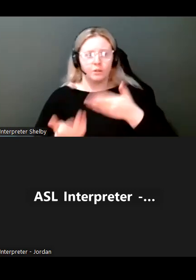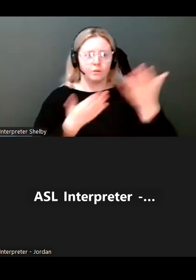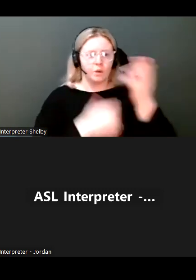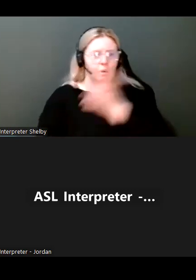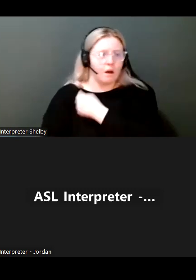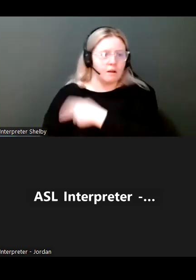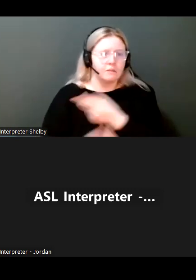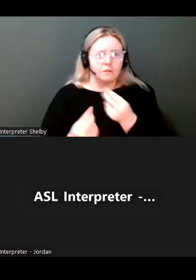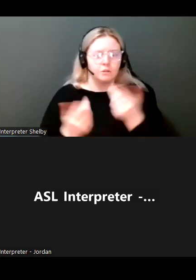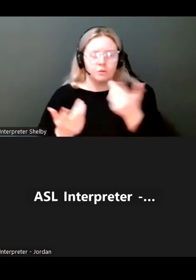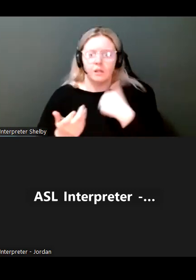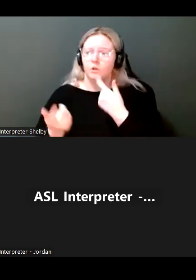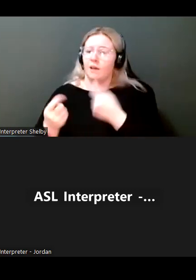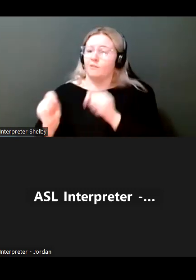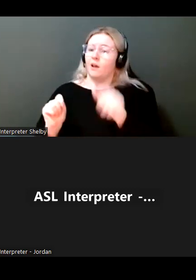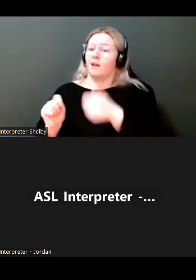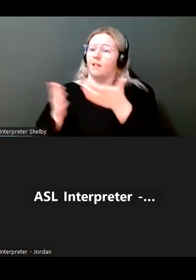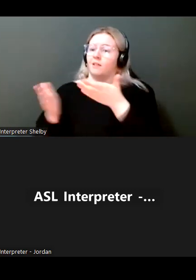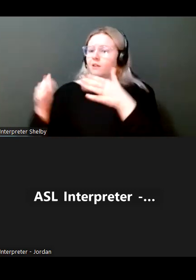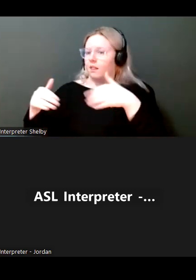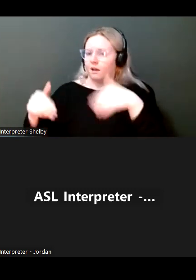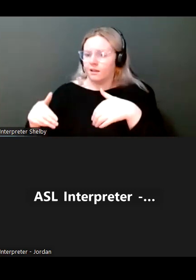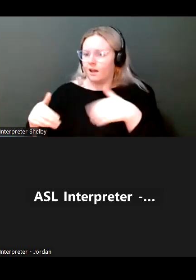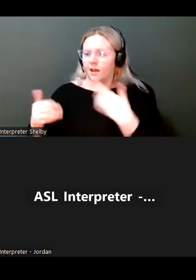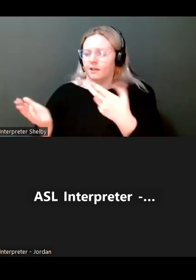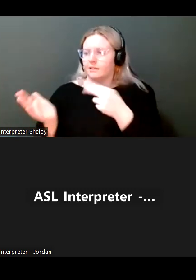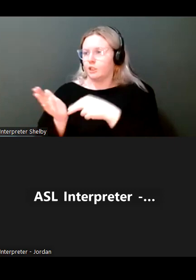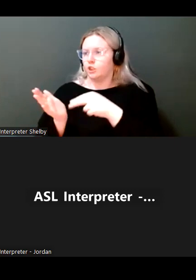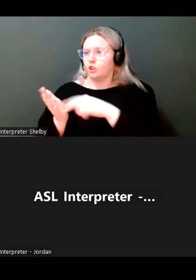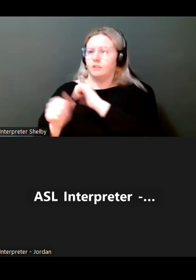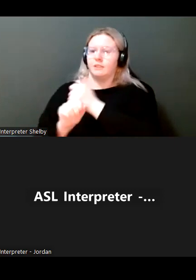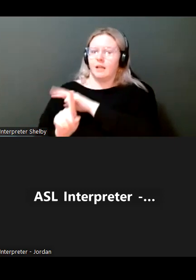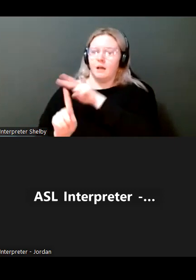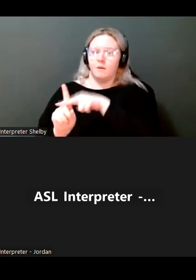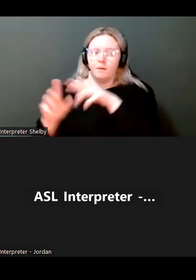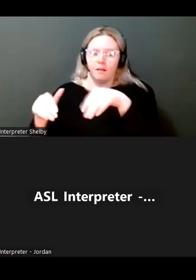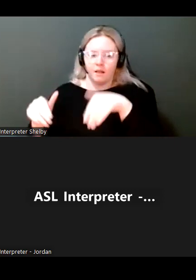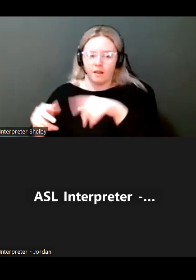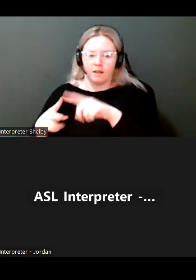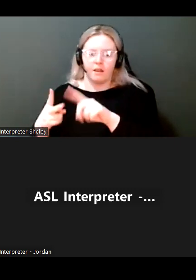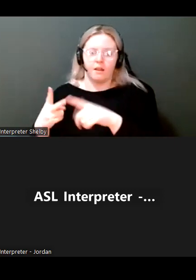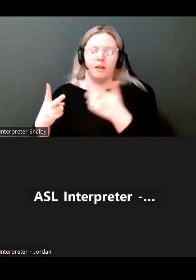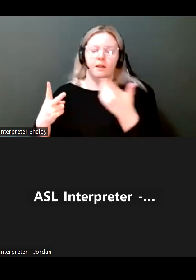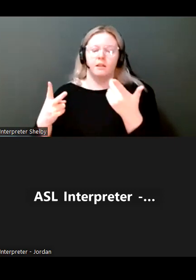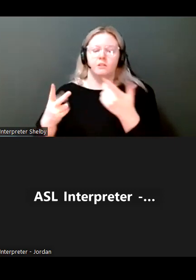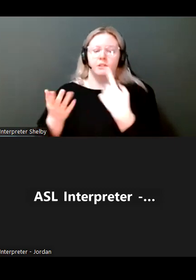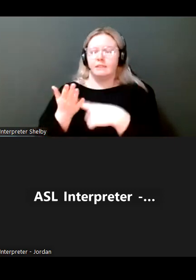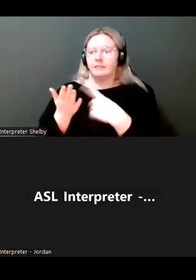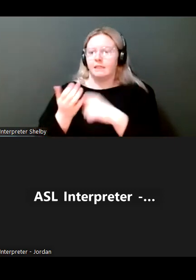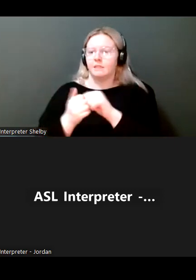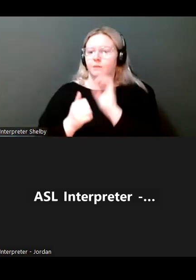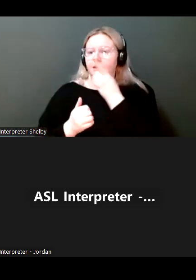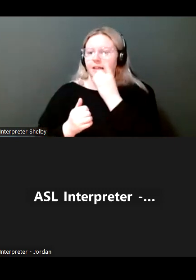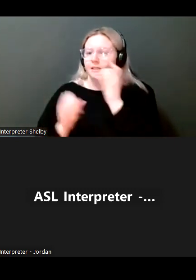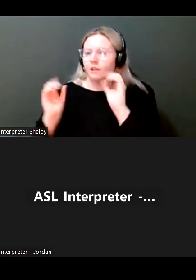out some of the other services, like getting a nurse practitioner appointment or speaking with a dietitian or anything